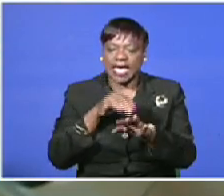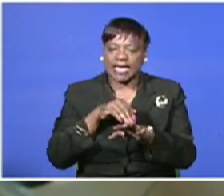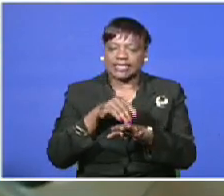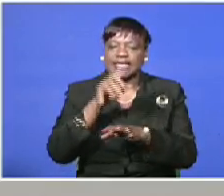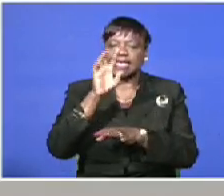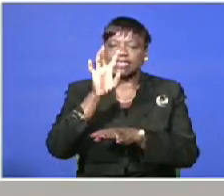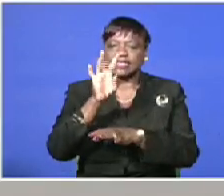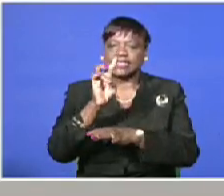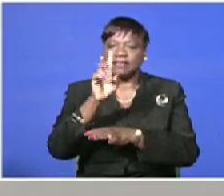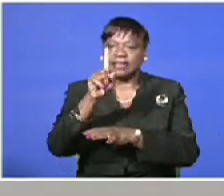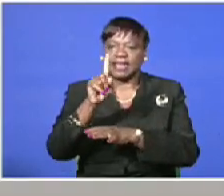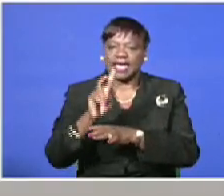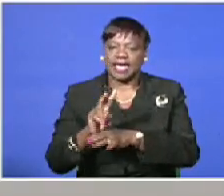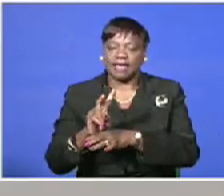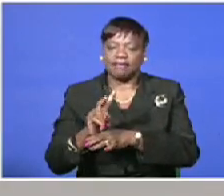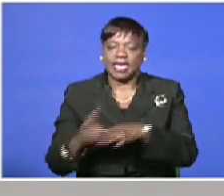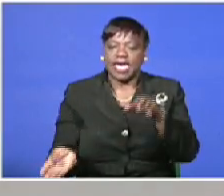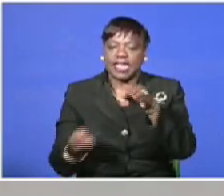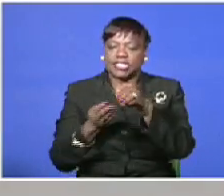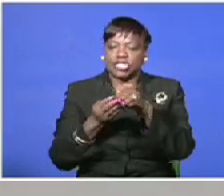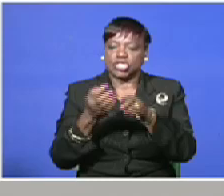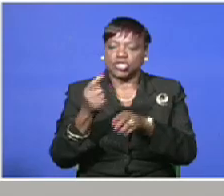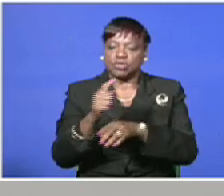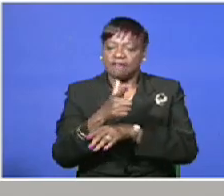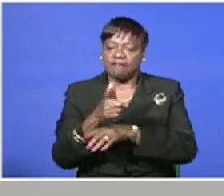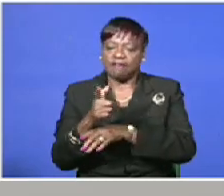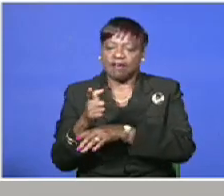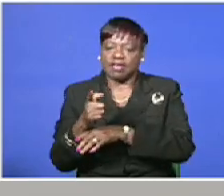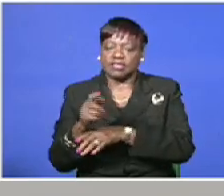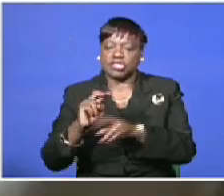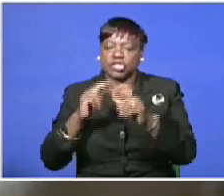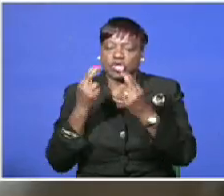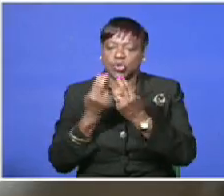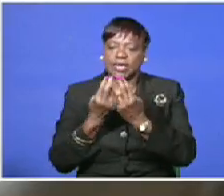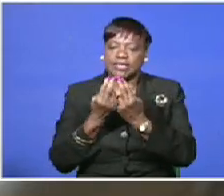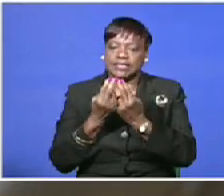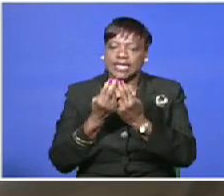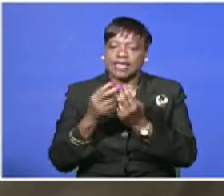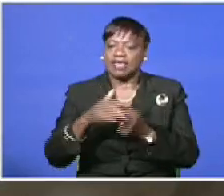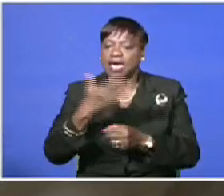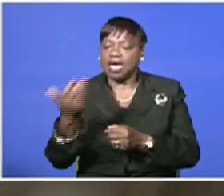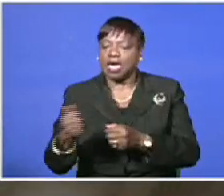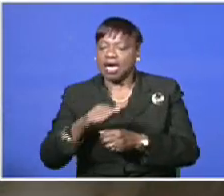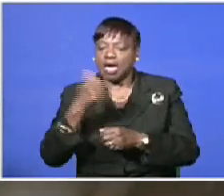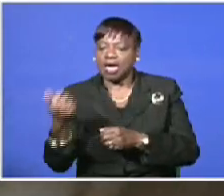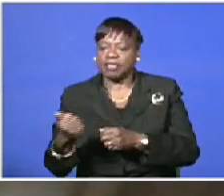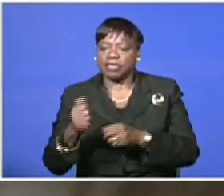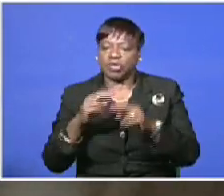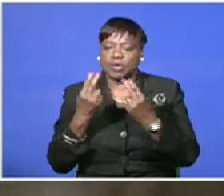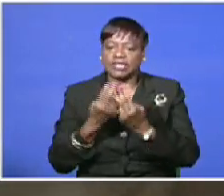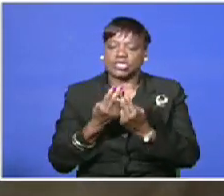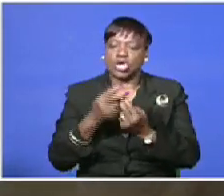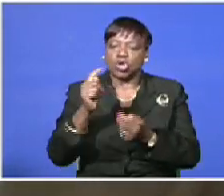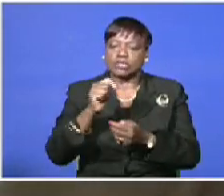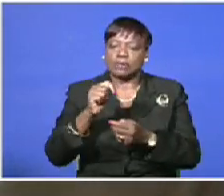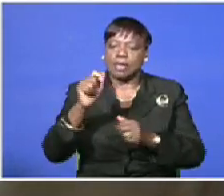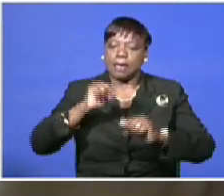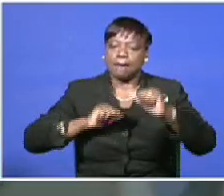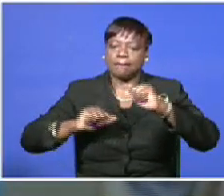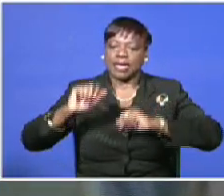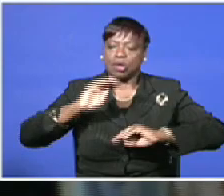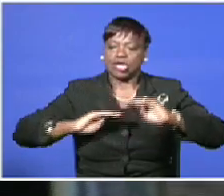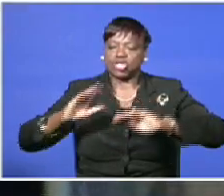7 1/2. In addition to the firearms unit, the forensic lab comprises of other units such as toxicology, biology,